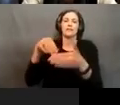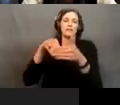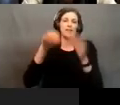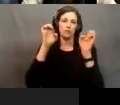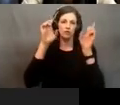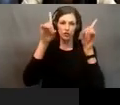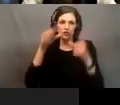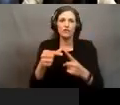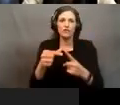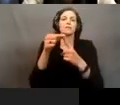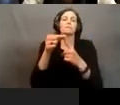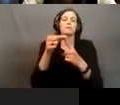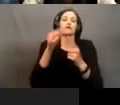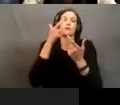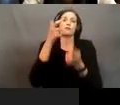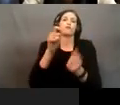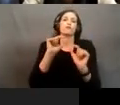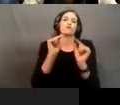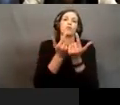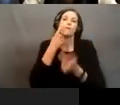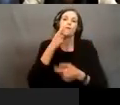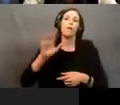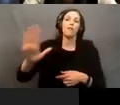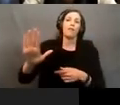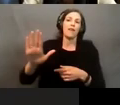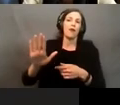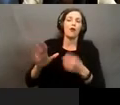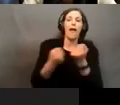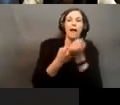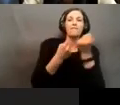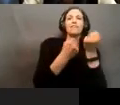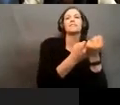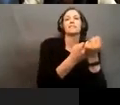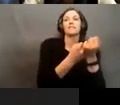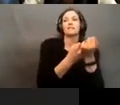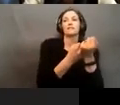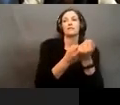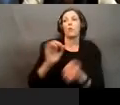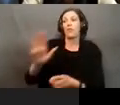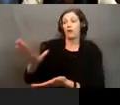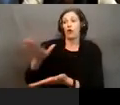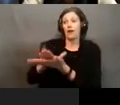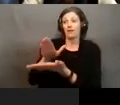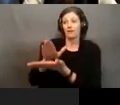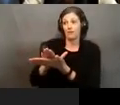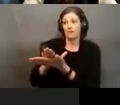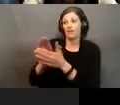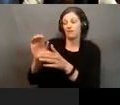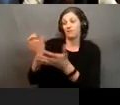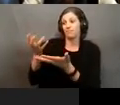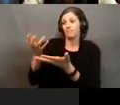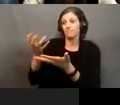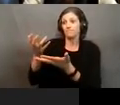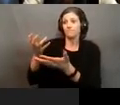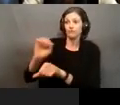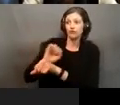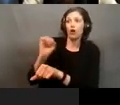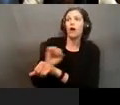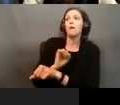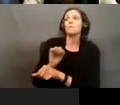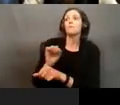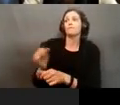special interest group for their advocacy. On top of their academic charge, they have done a lot of work in the past several years